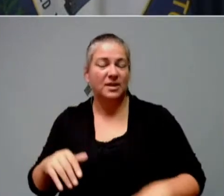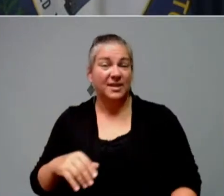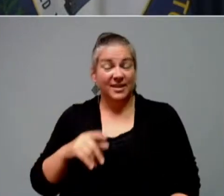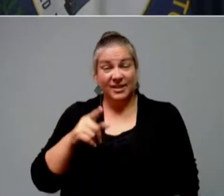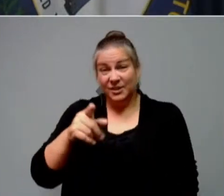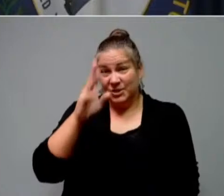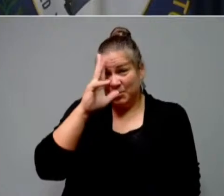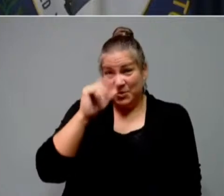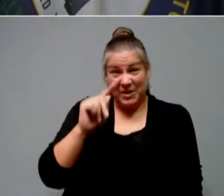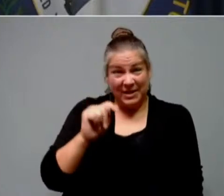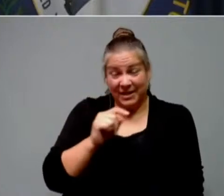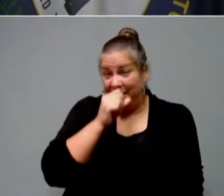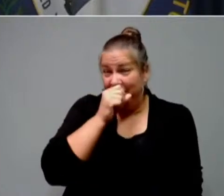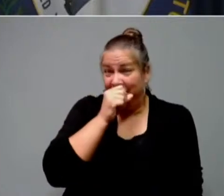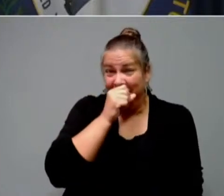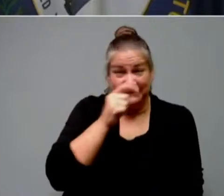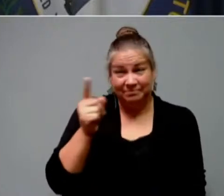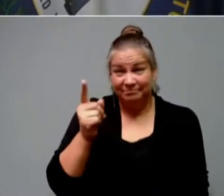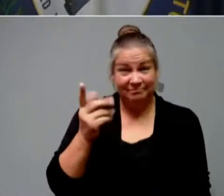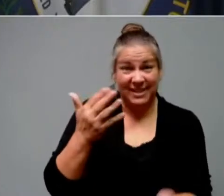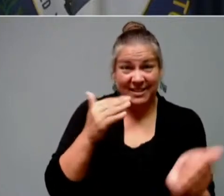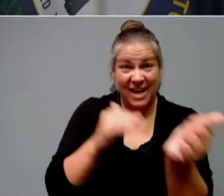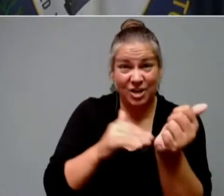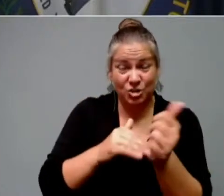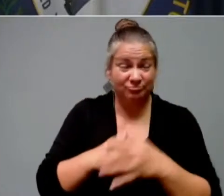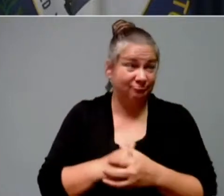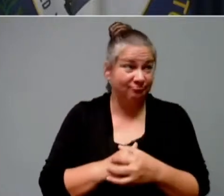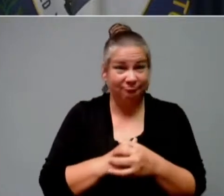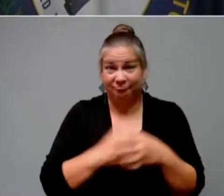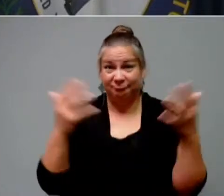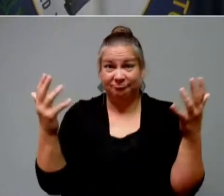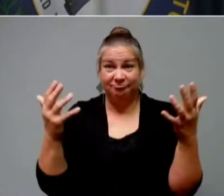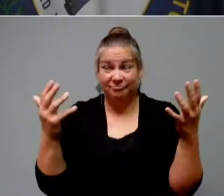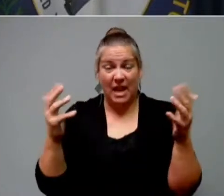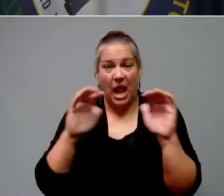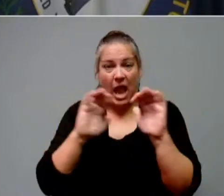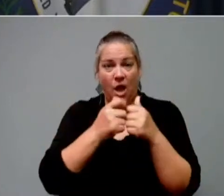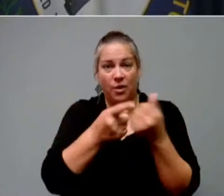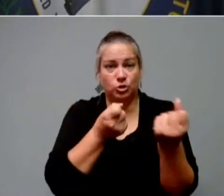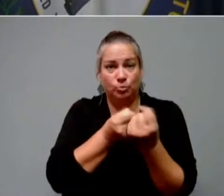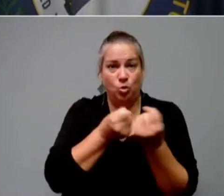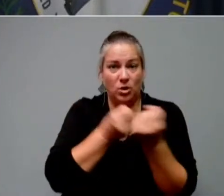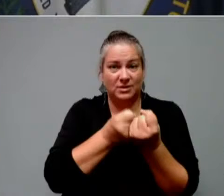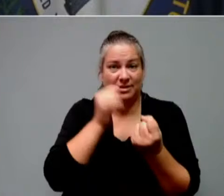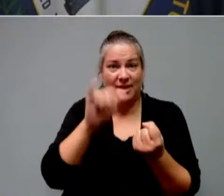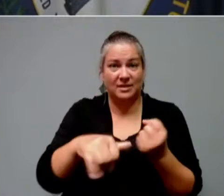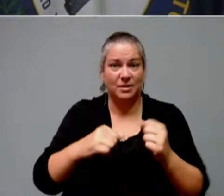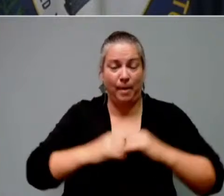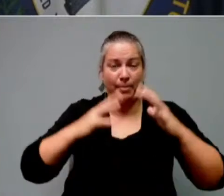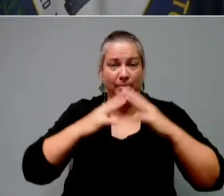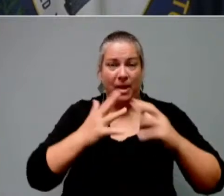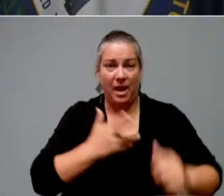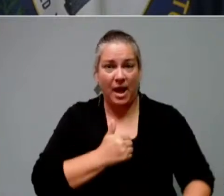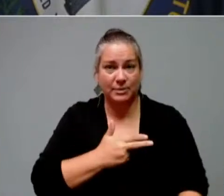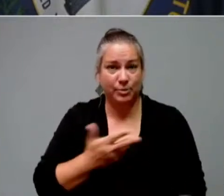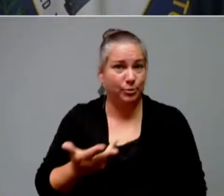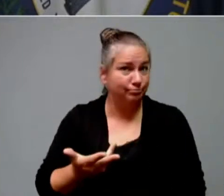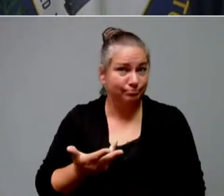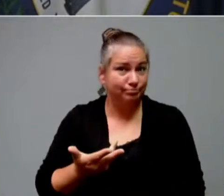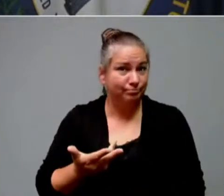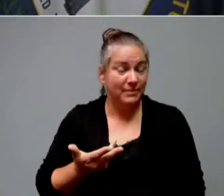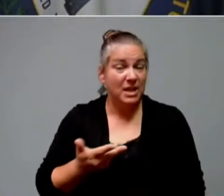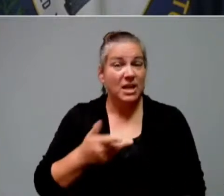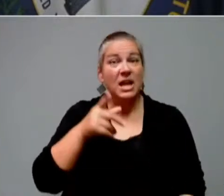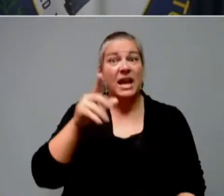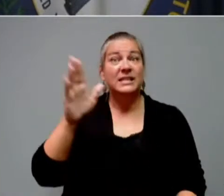providers to necessarily support a field hospital because it's not the number of beds that are limiting, it's who staffs